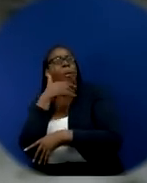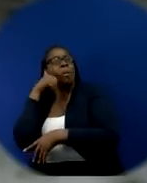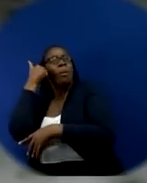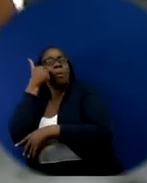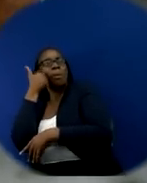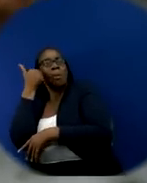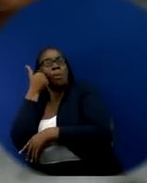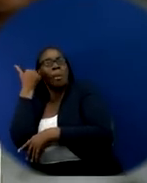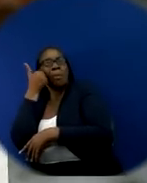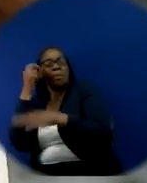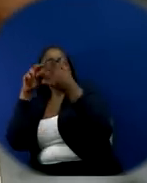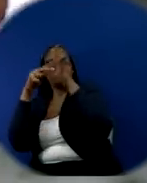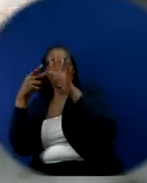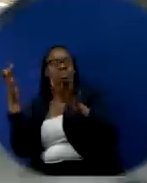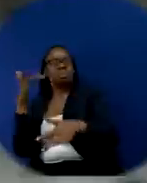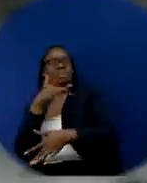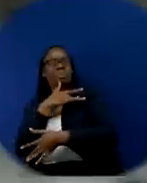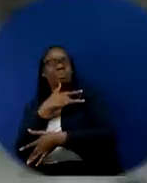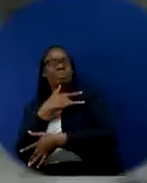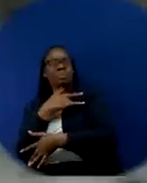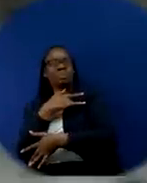interest at heart.